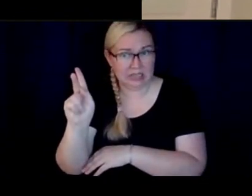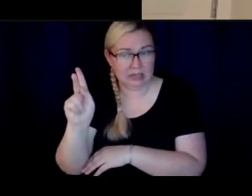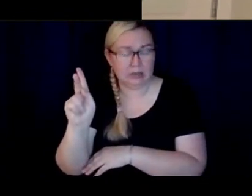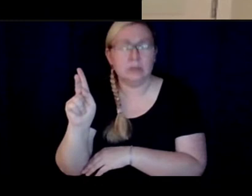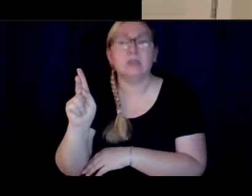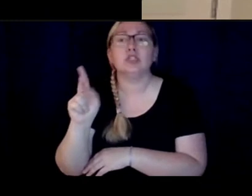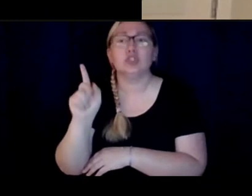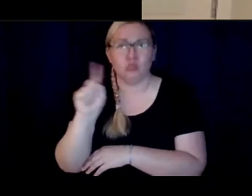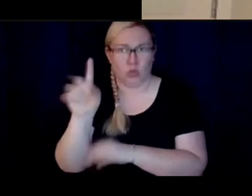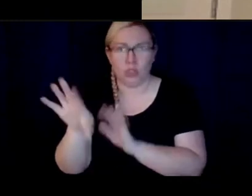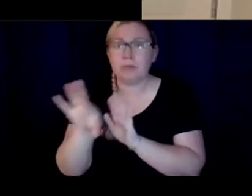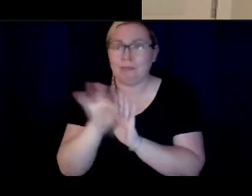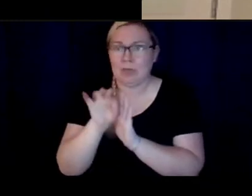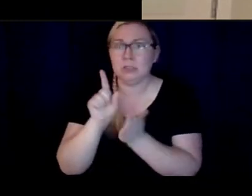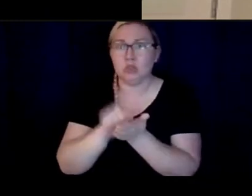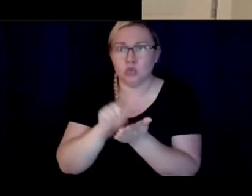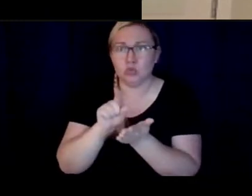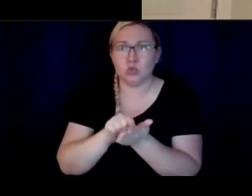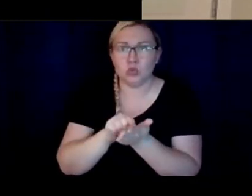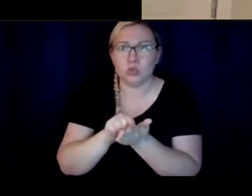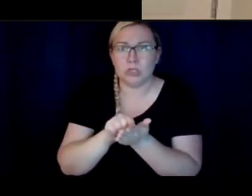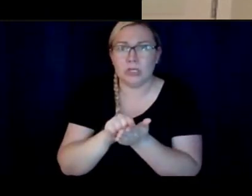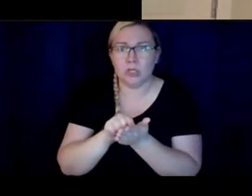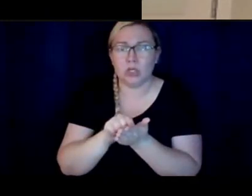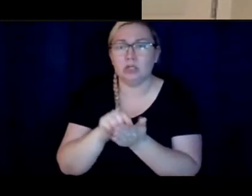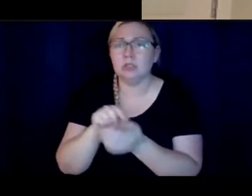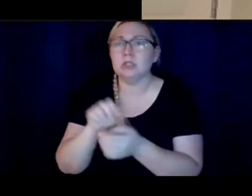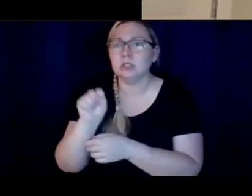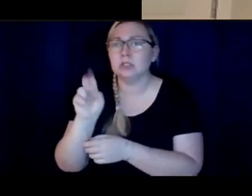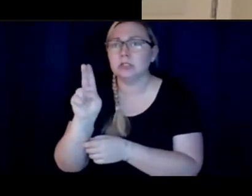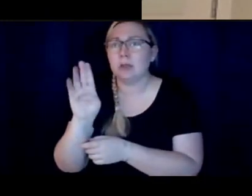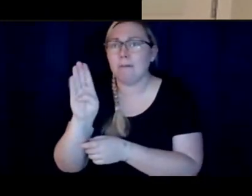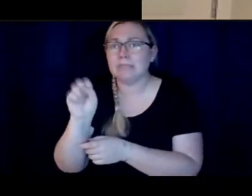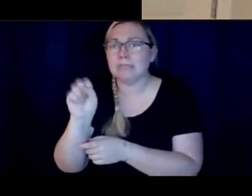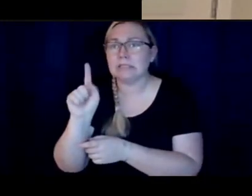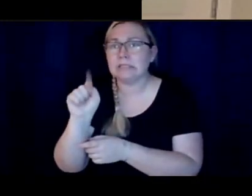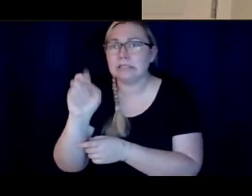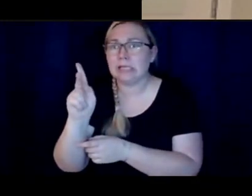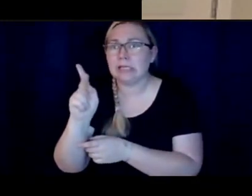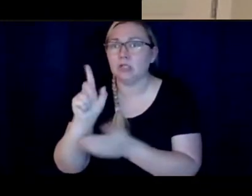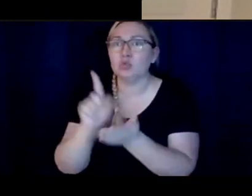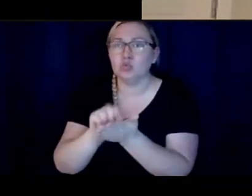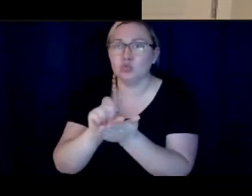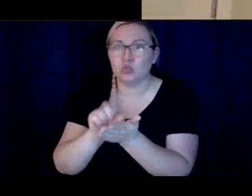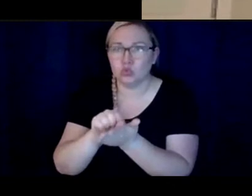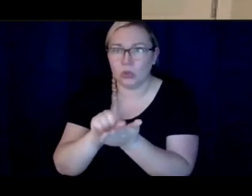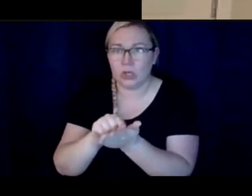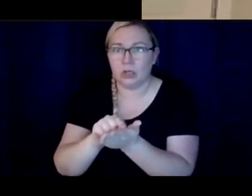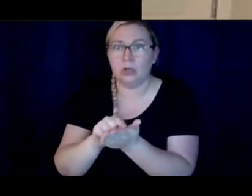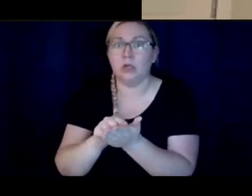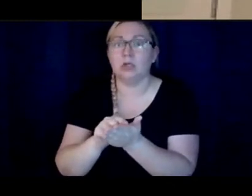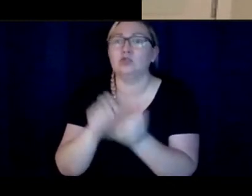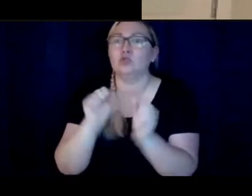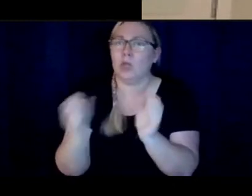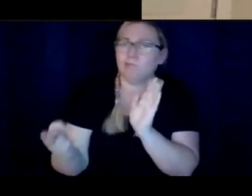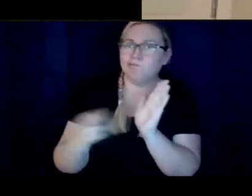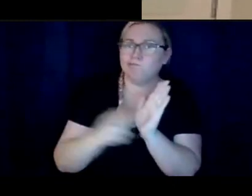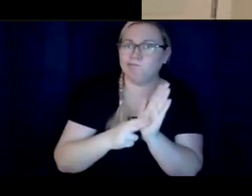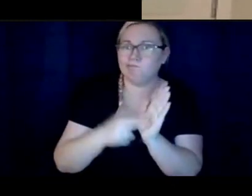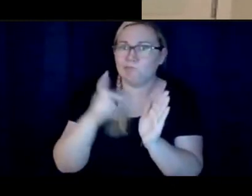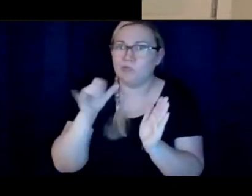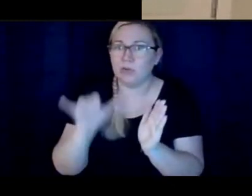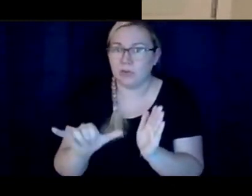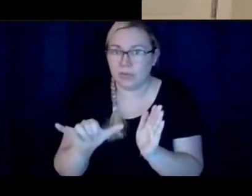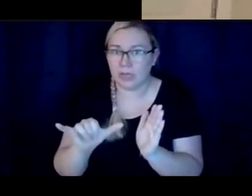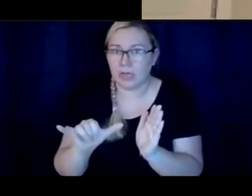S-U-B-S-T-K-C-K. It's a Substack newsletter. If you want to subscribe, you can see all of